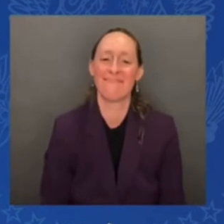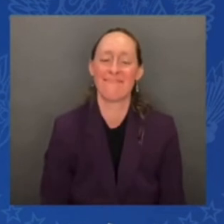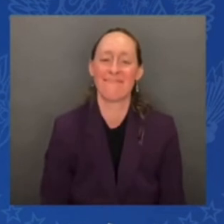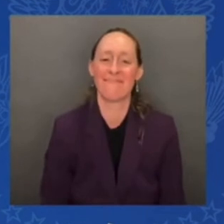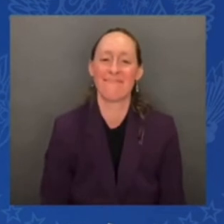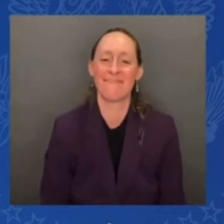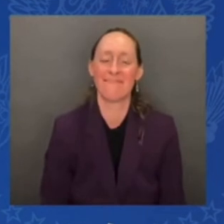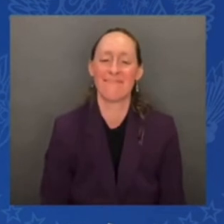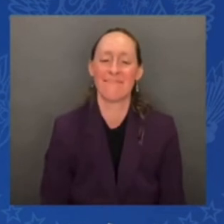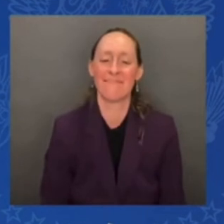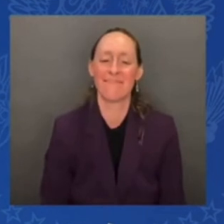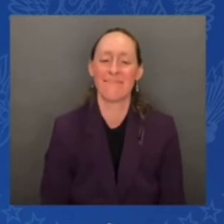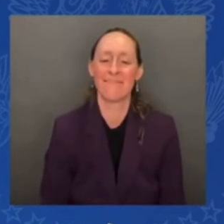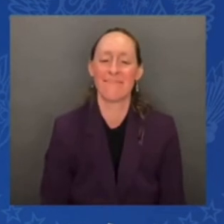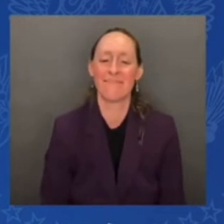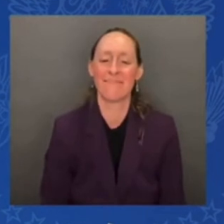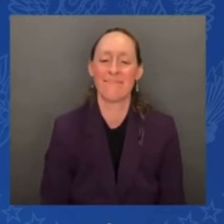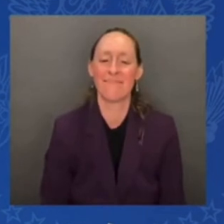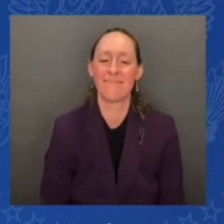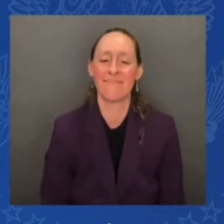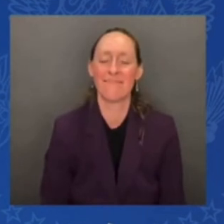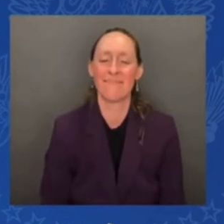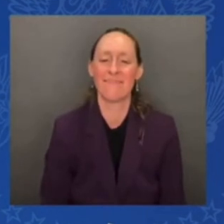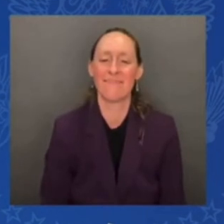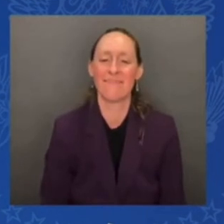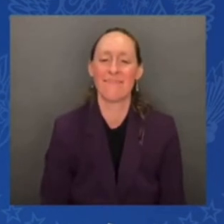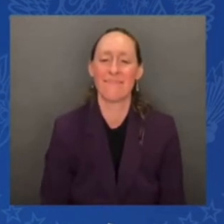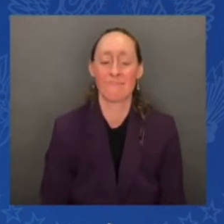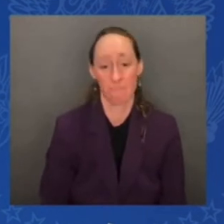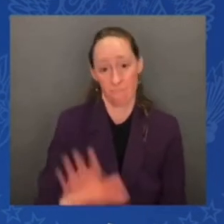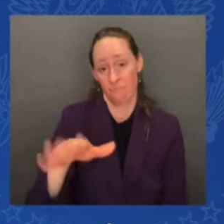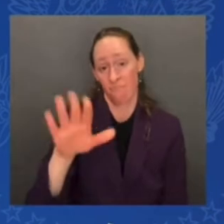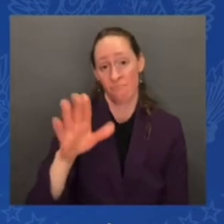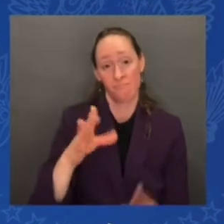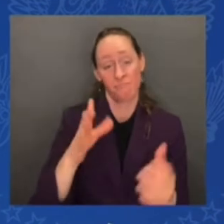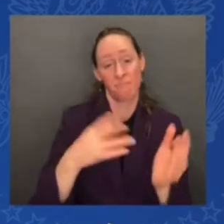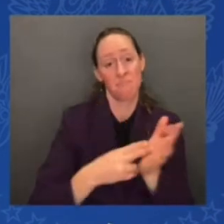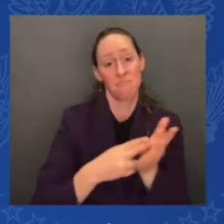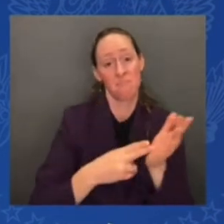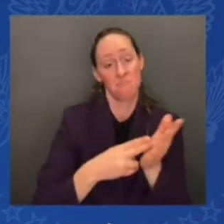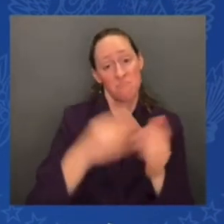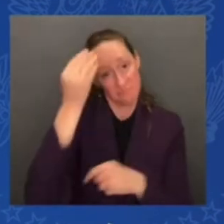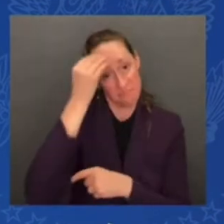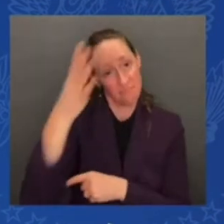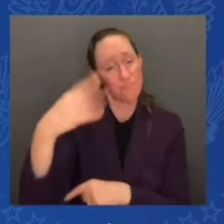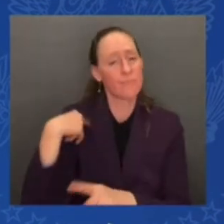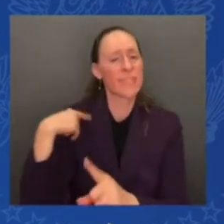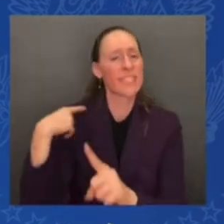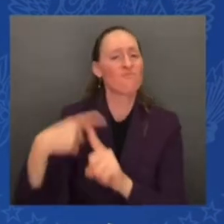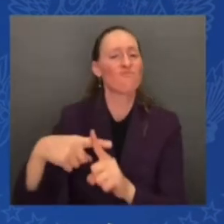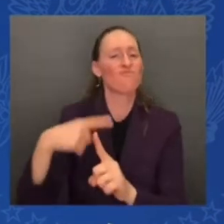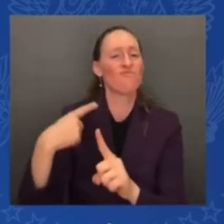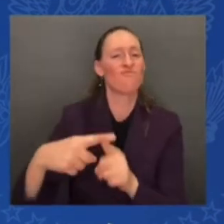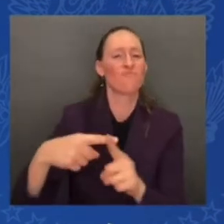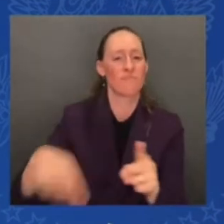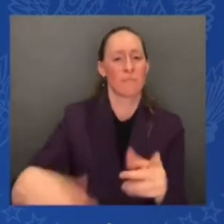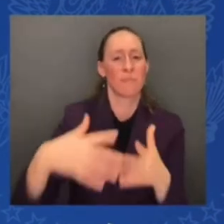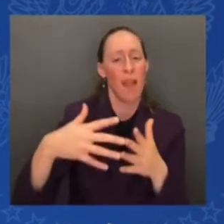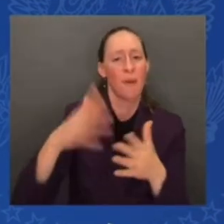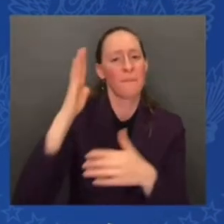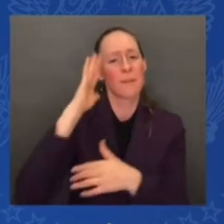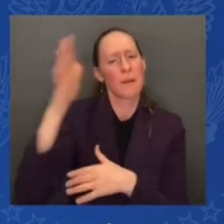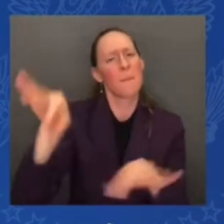I've never been more optimistic about America's future. Just remember who we are. We're the United States of